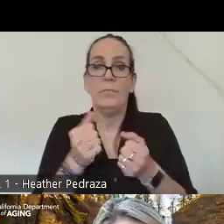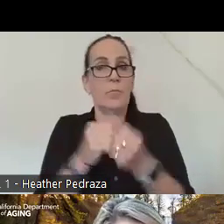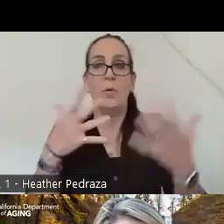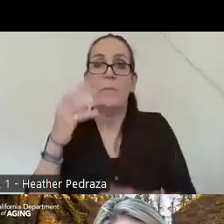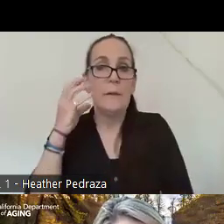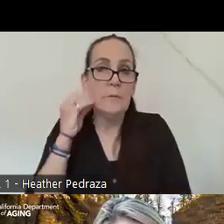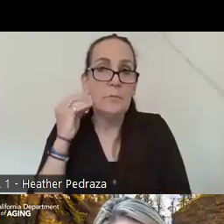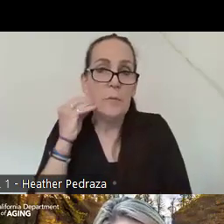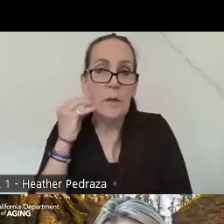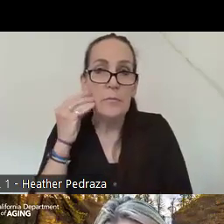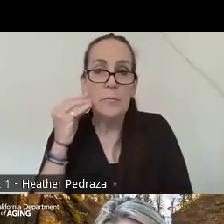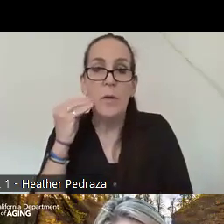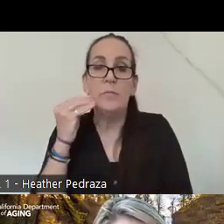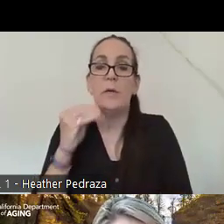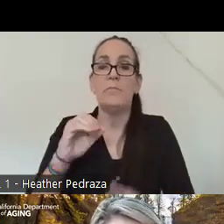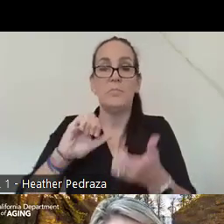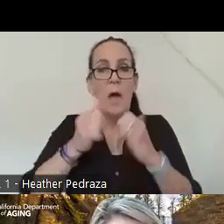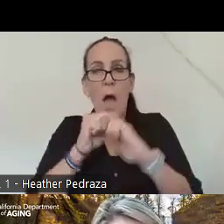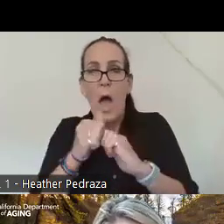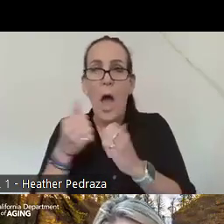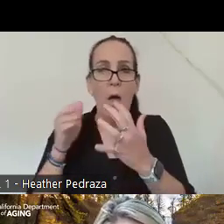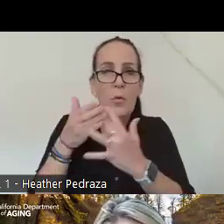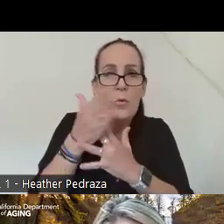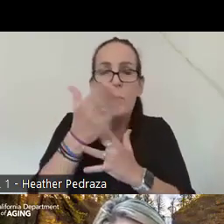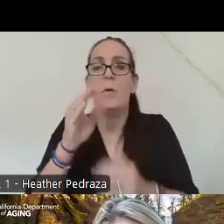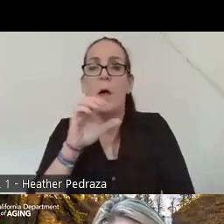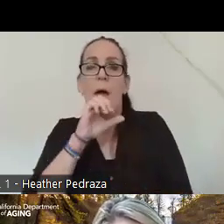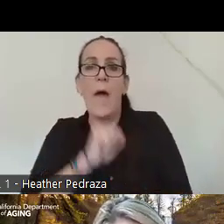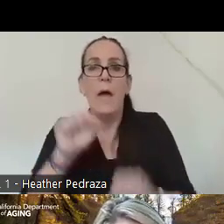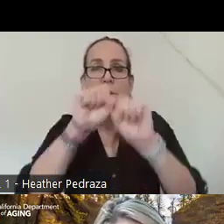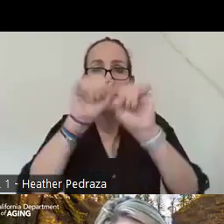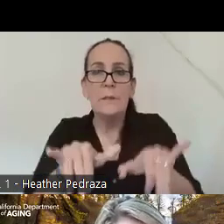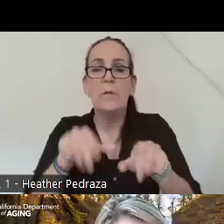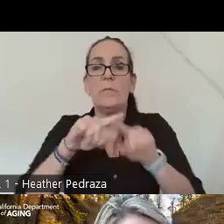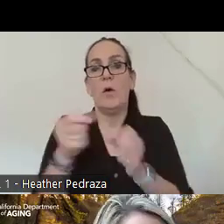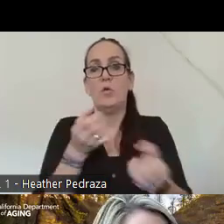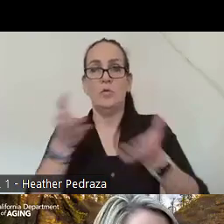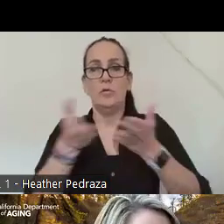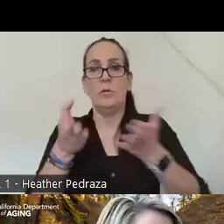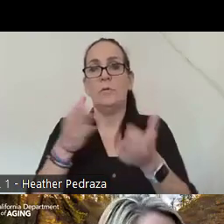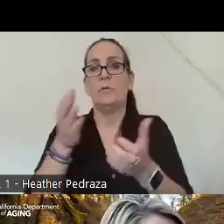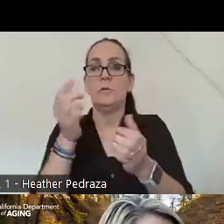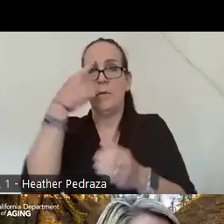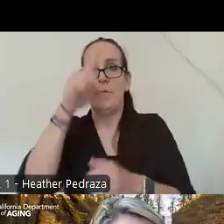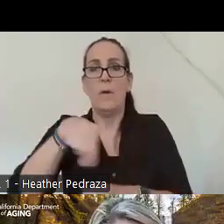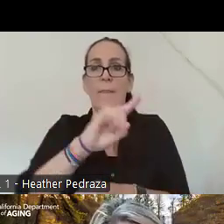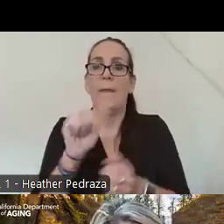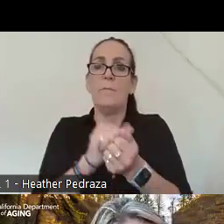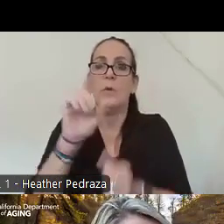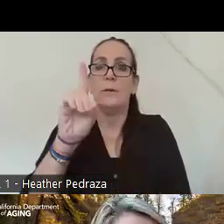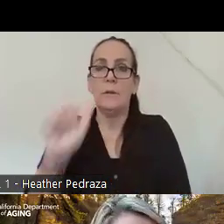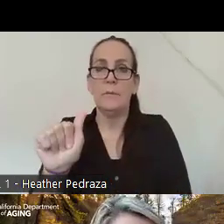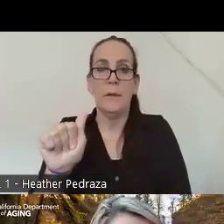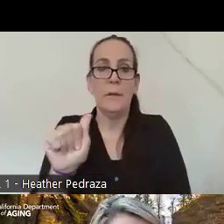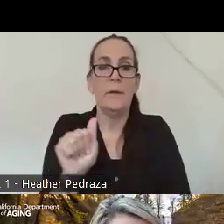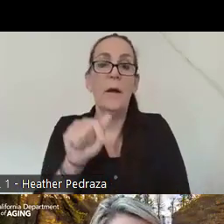navigating both the aging system as well as services for people with disabilities. Kevin is a younger